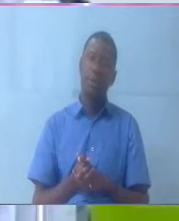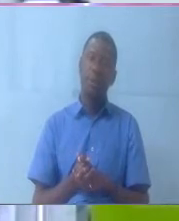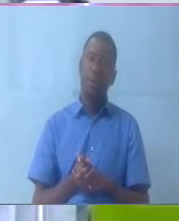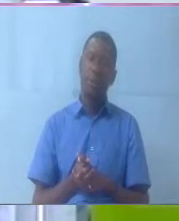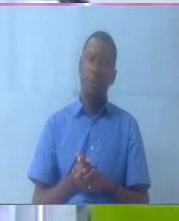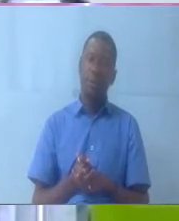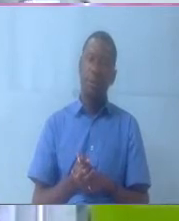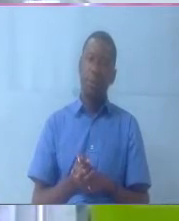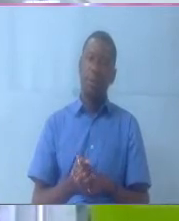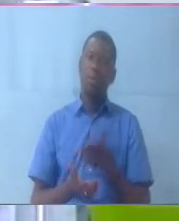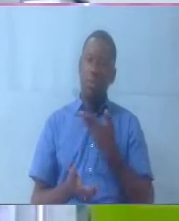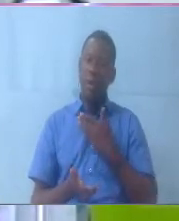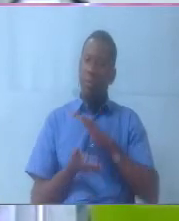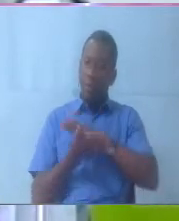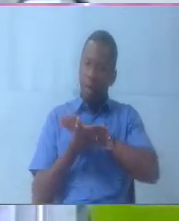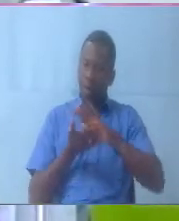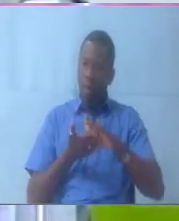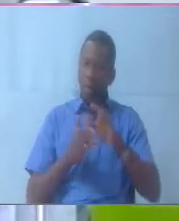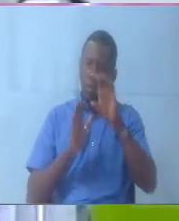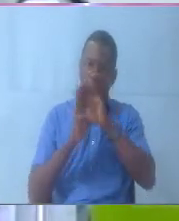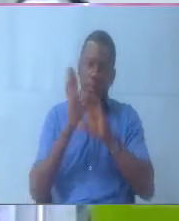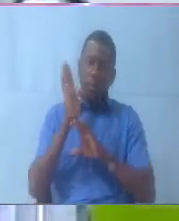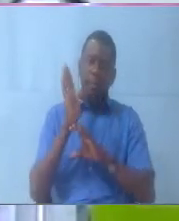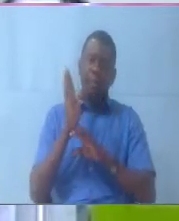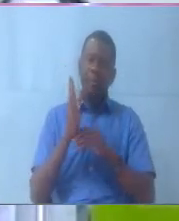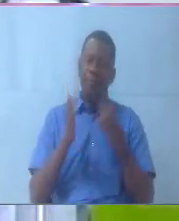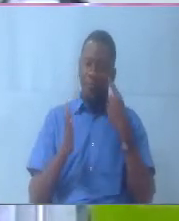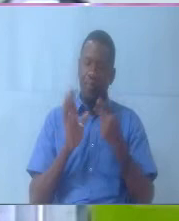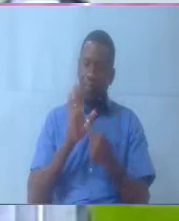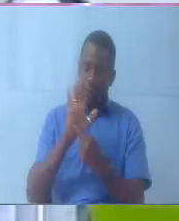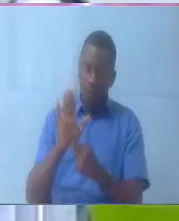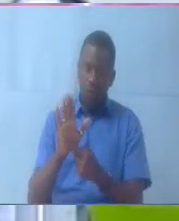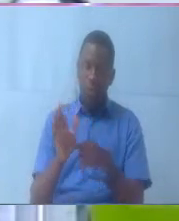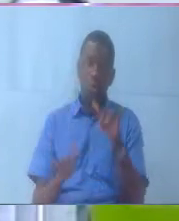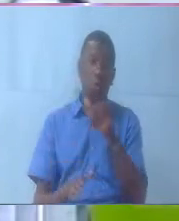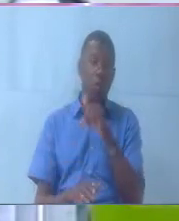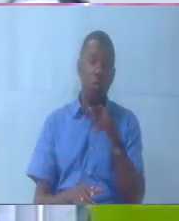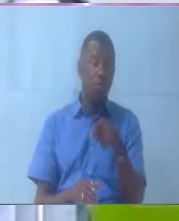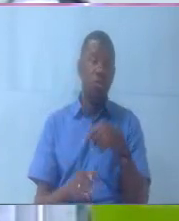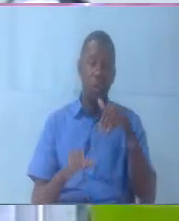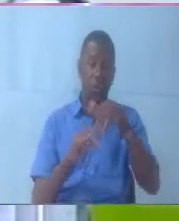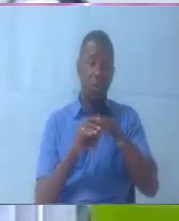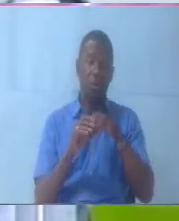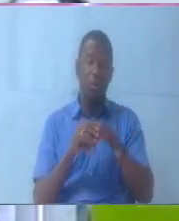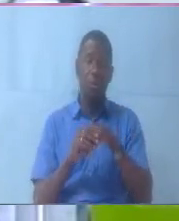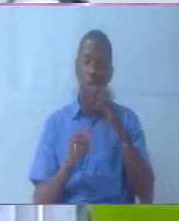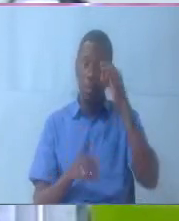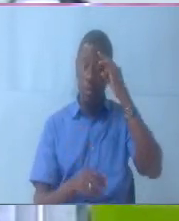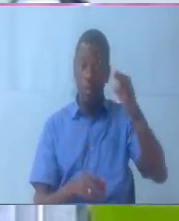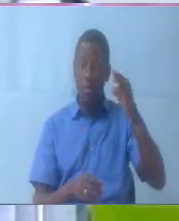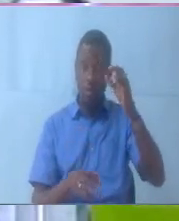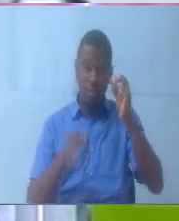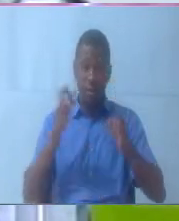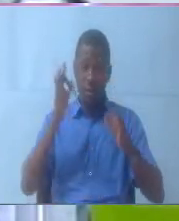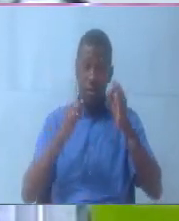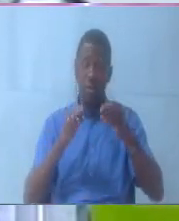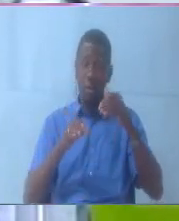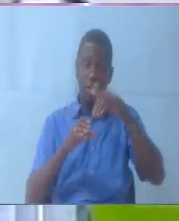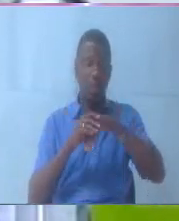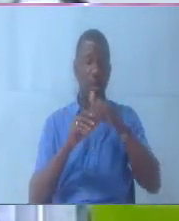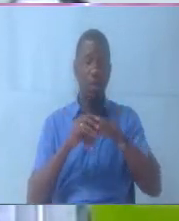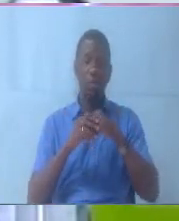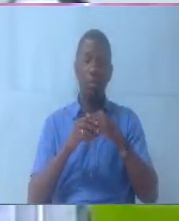clear constitutional provisions which does not include the Ministry of Justice in the process